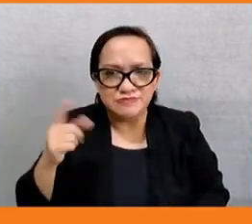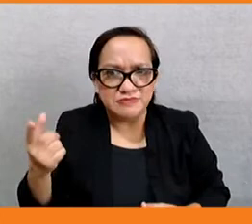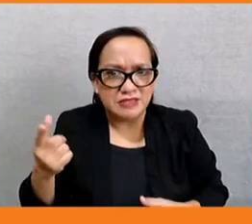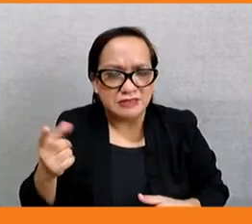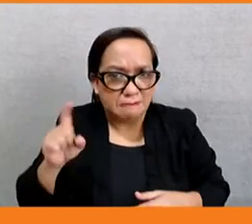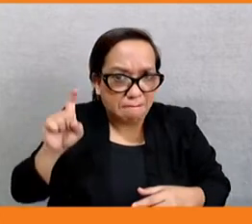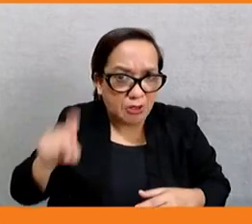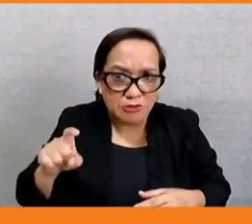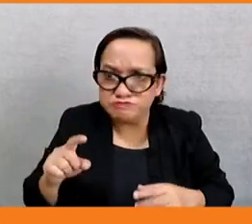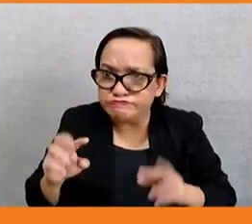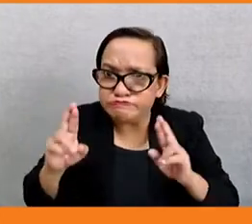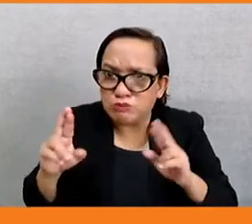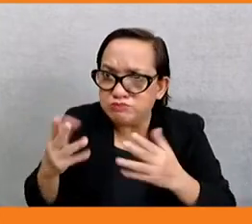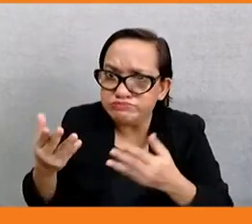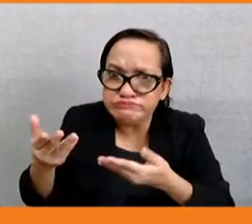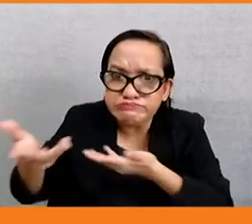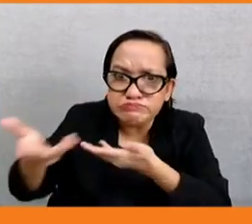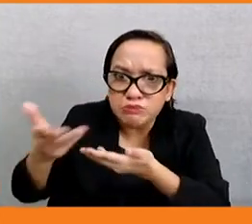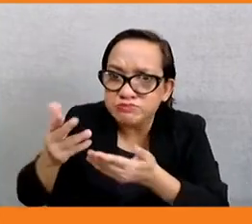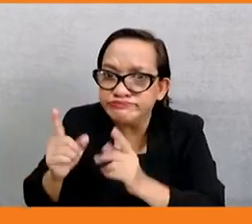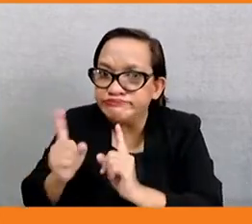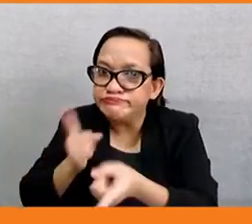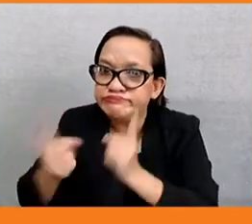really successfully concluded with